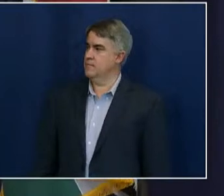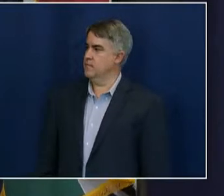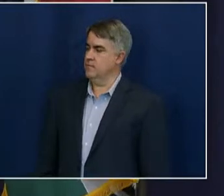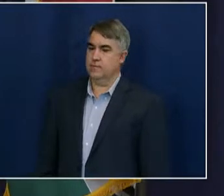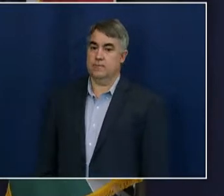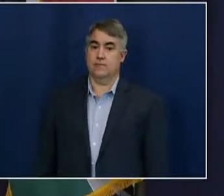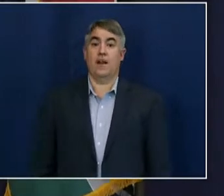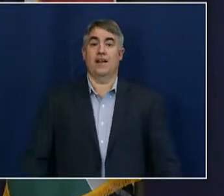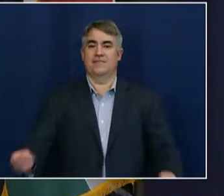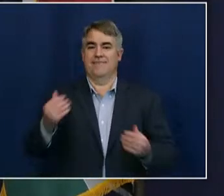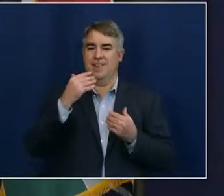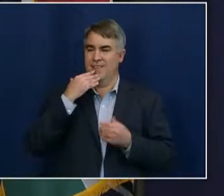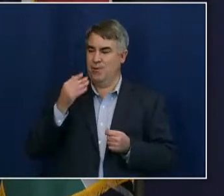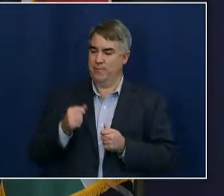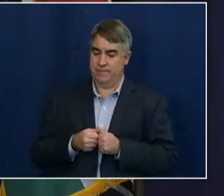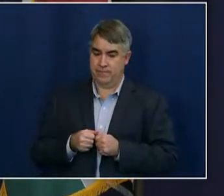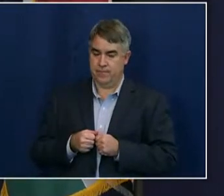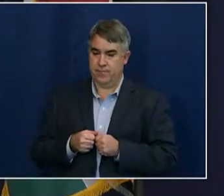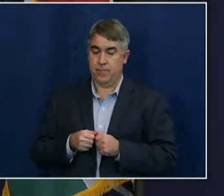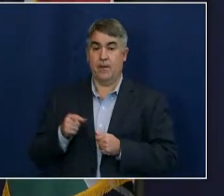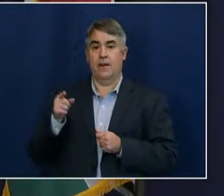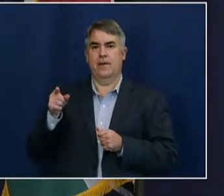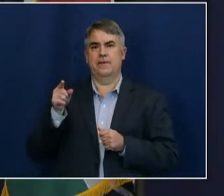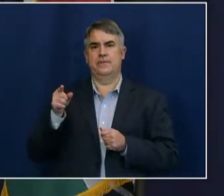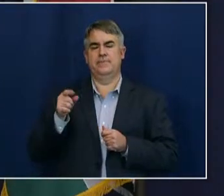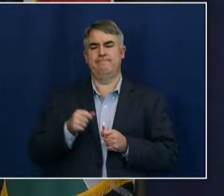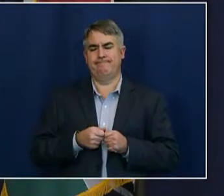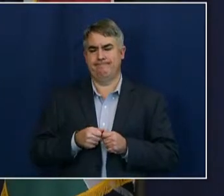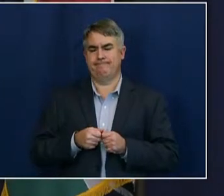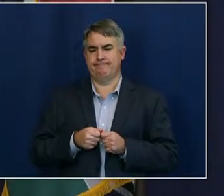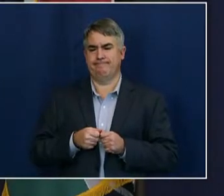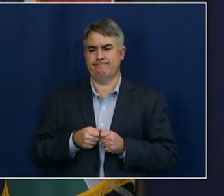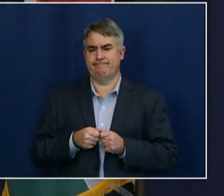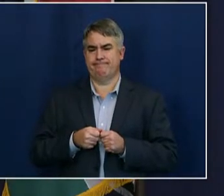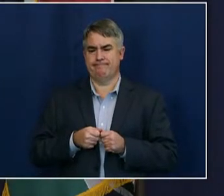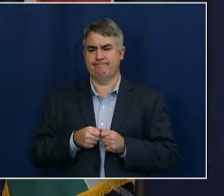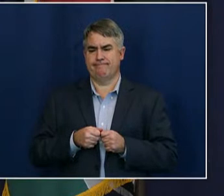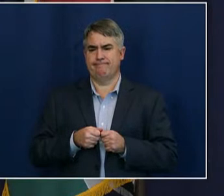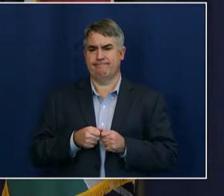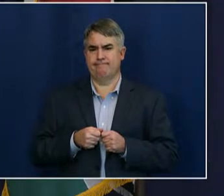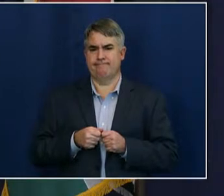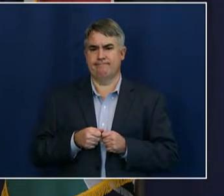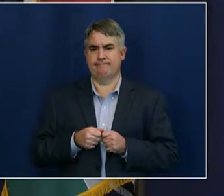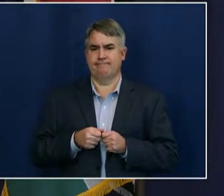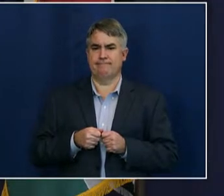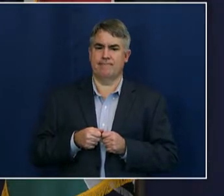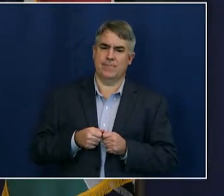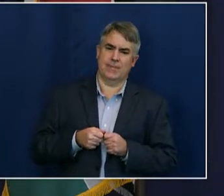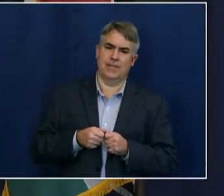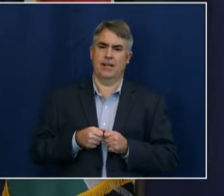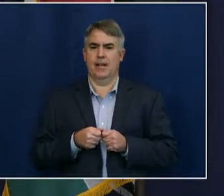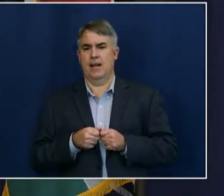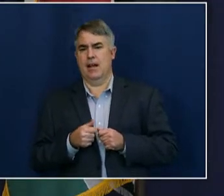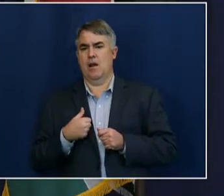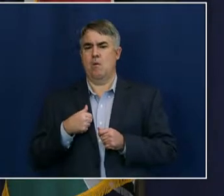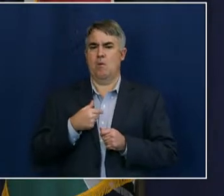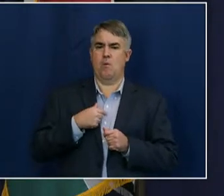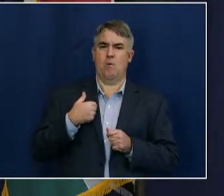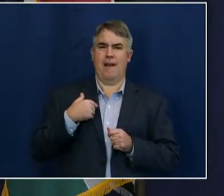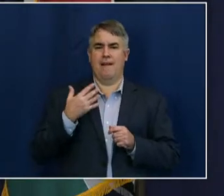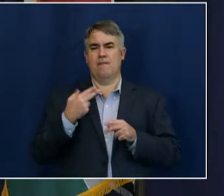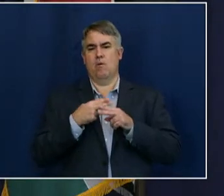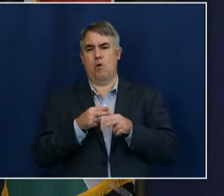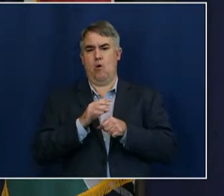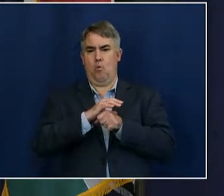Thank you for that question. We issue what's called a COVID watch. It's issued every